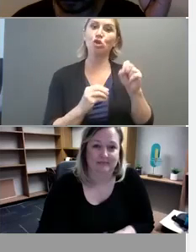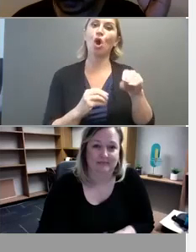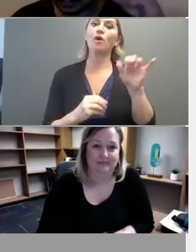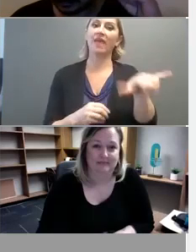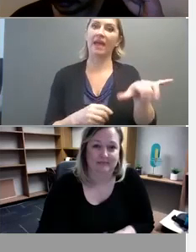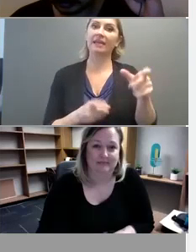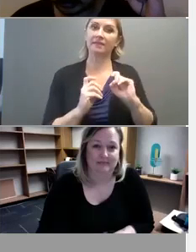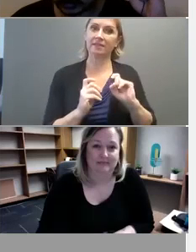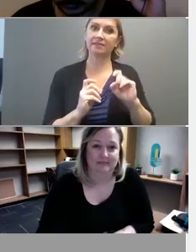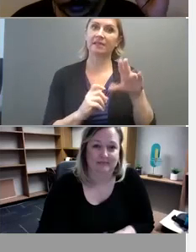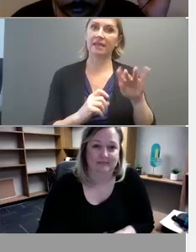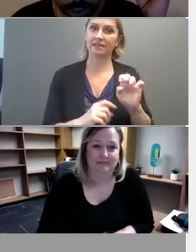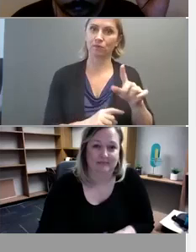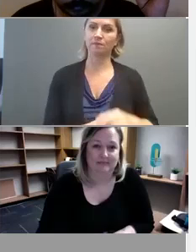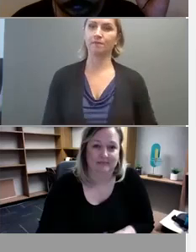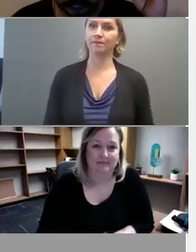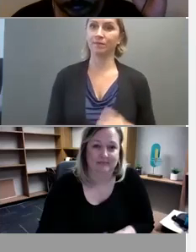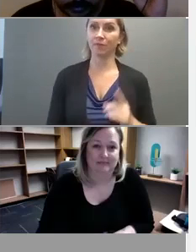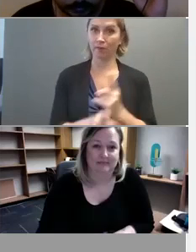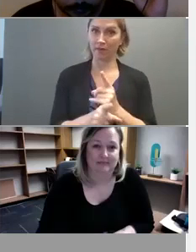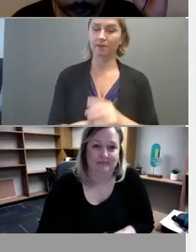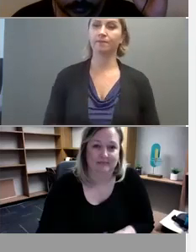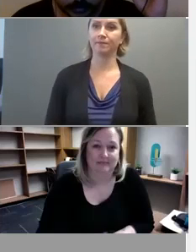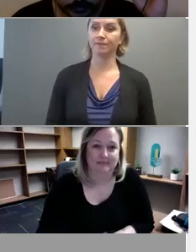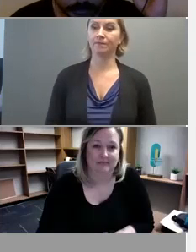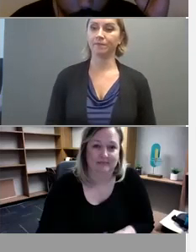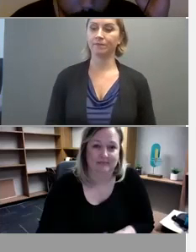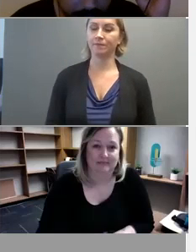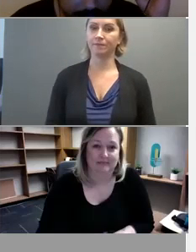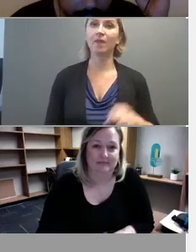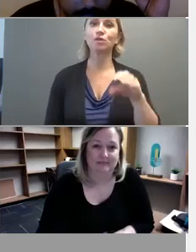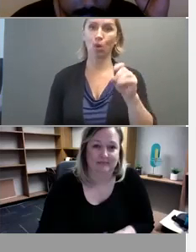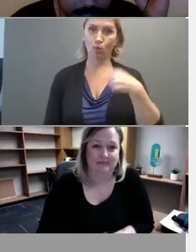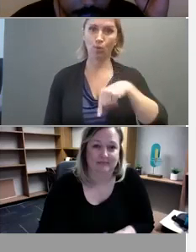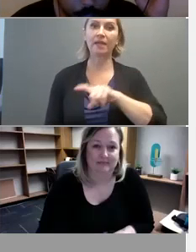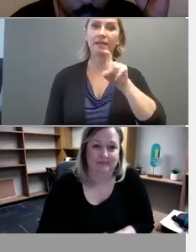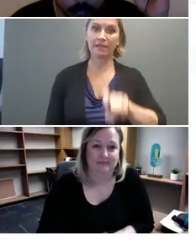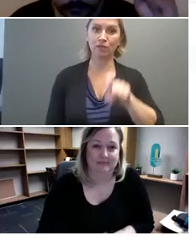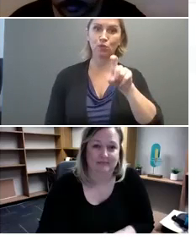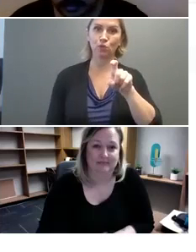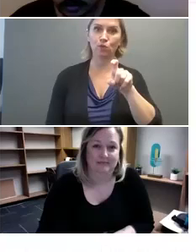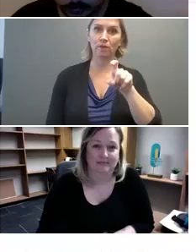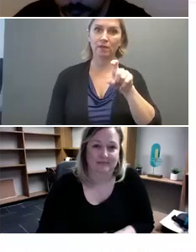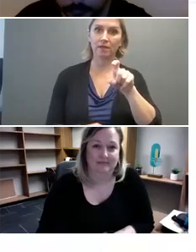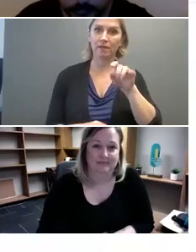1, right? So we need to make this into